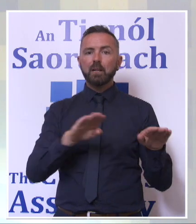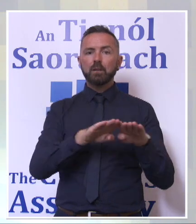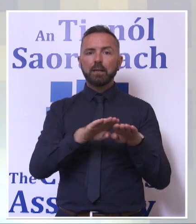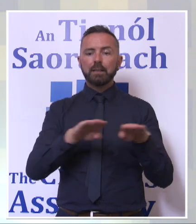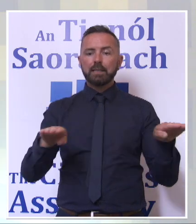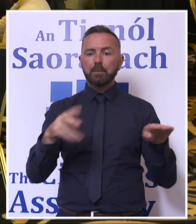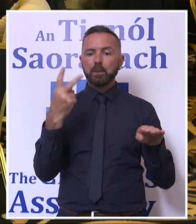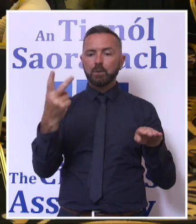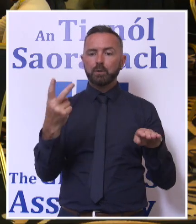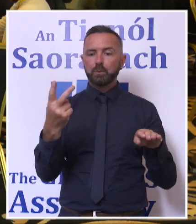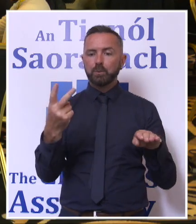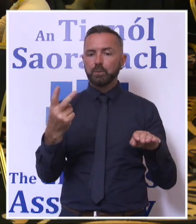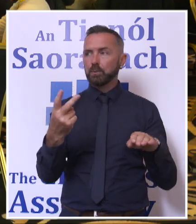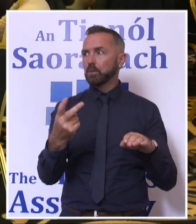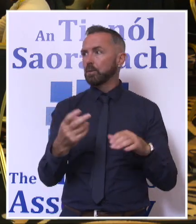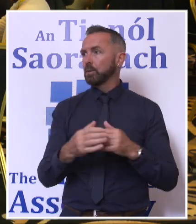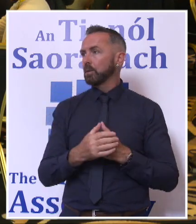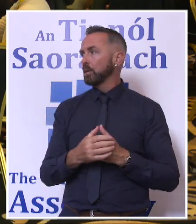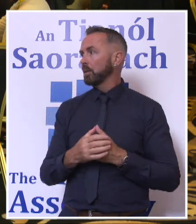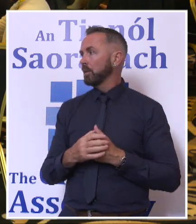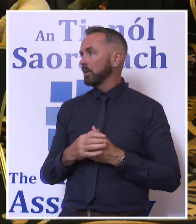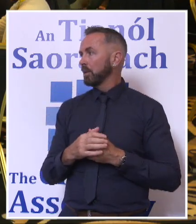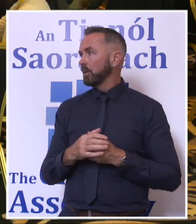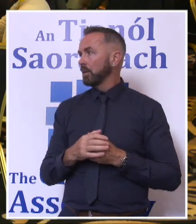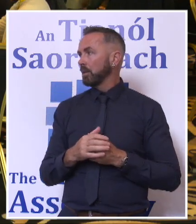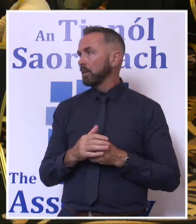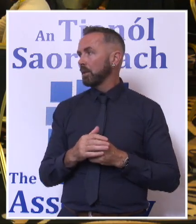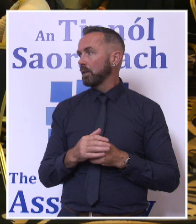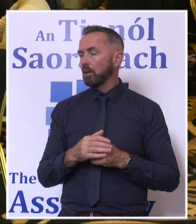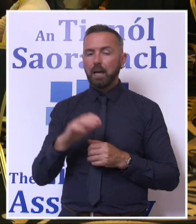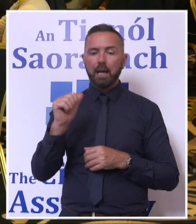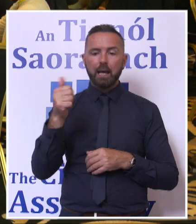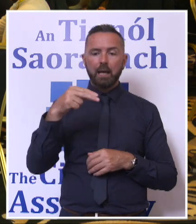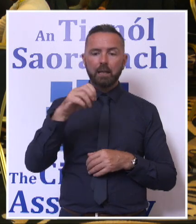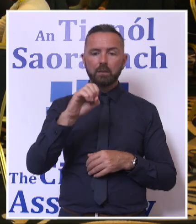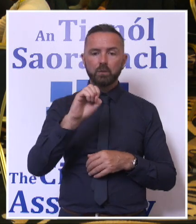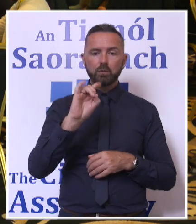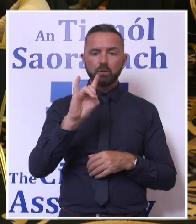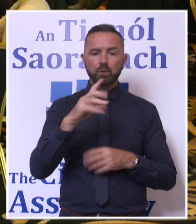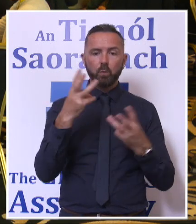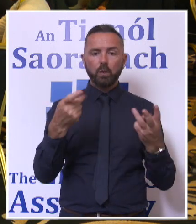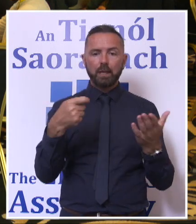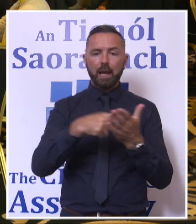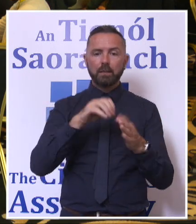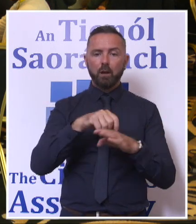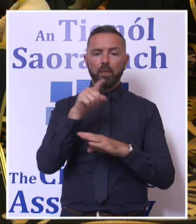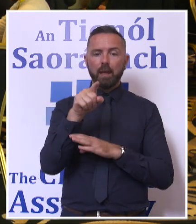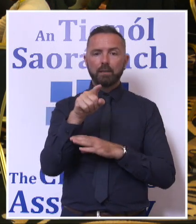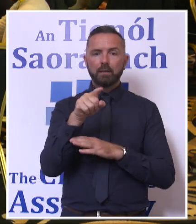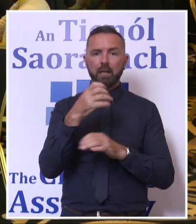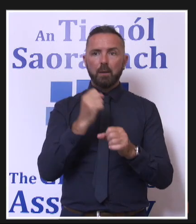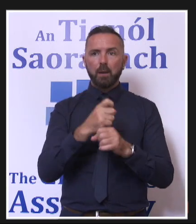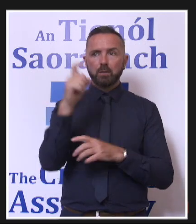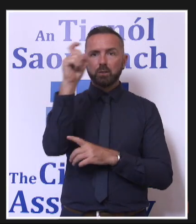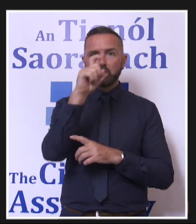we have any further comments from Anouch or from Larry. Yeah, I just wanted to add that, for example, on this subject of homeless